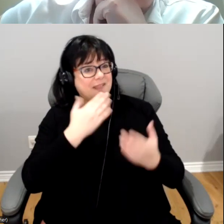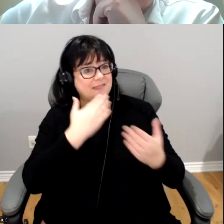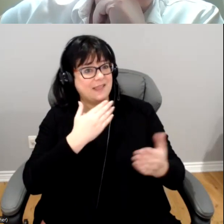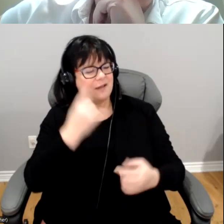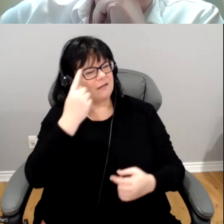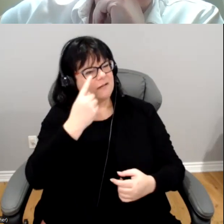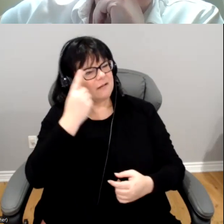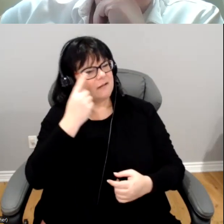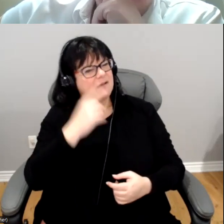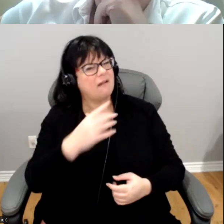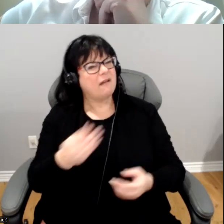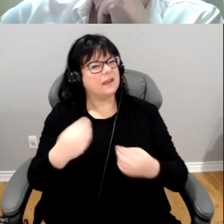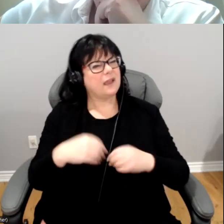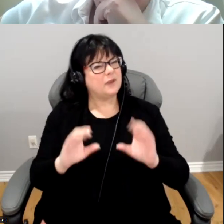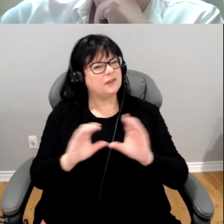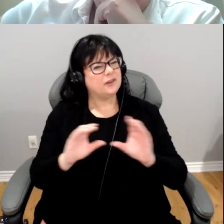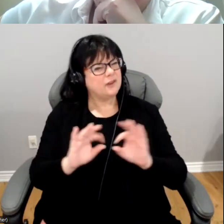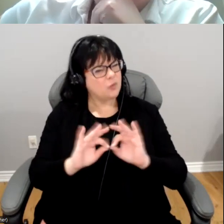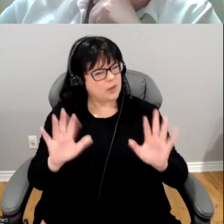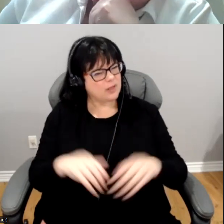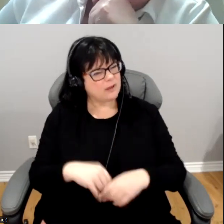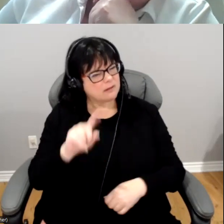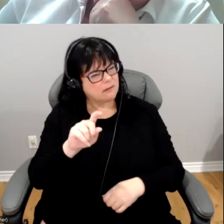got from everybody, they don't mean much, do they?